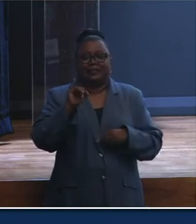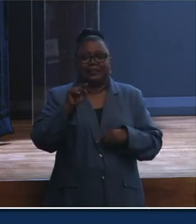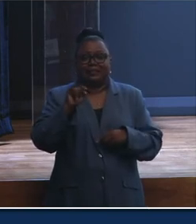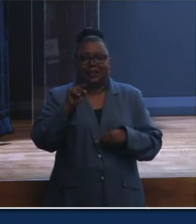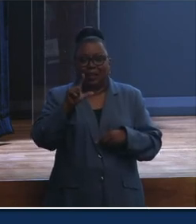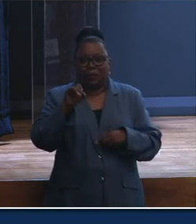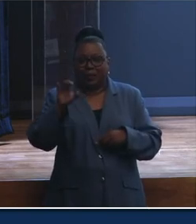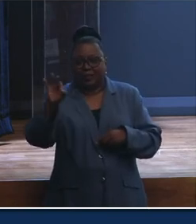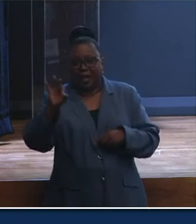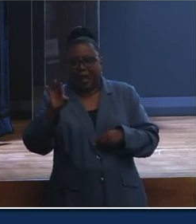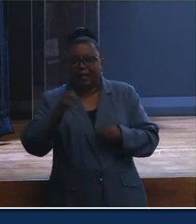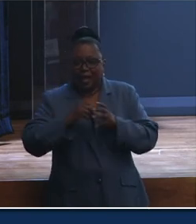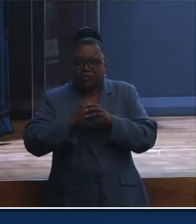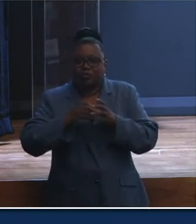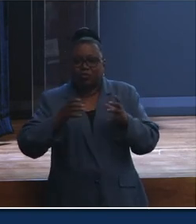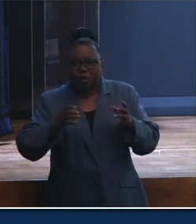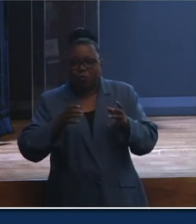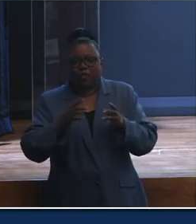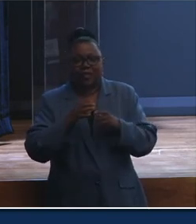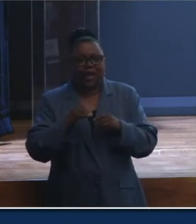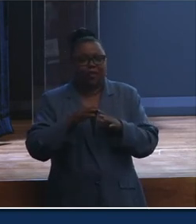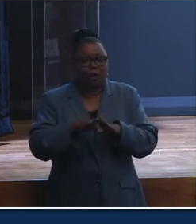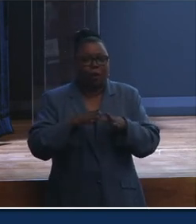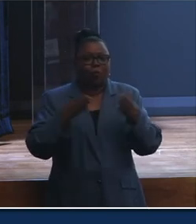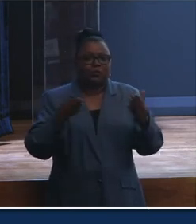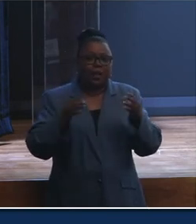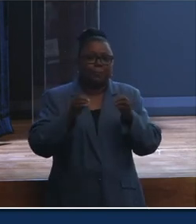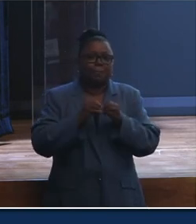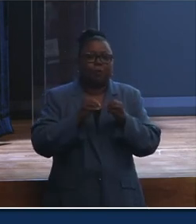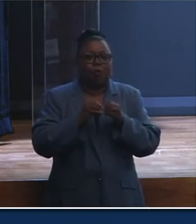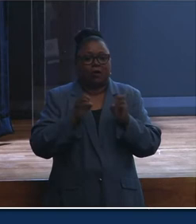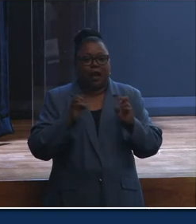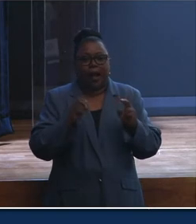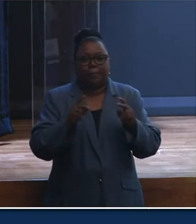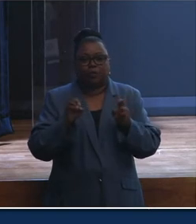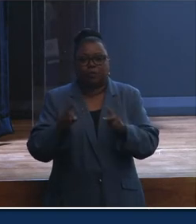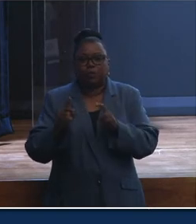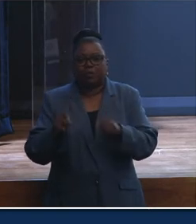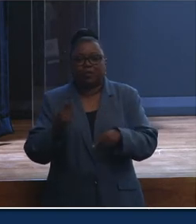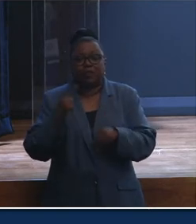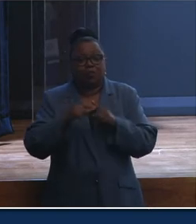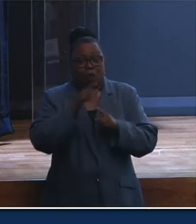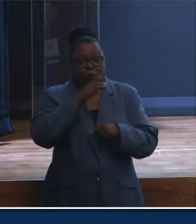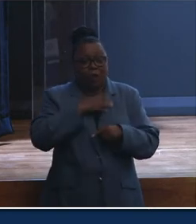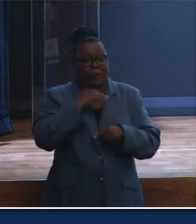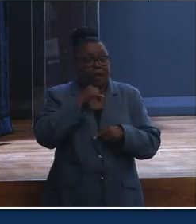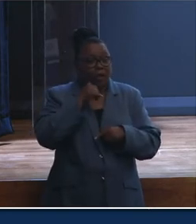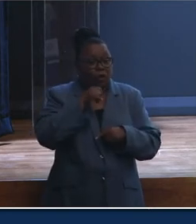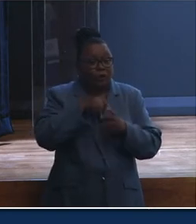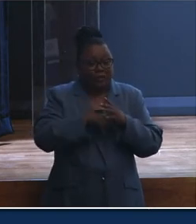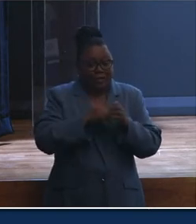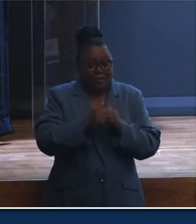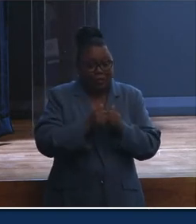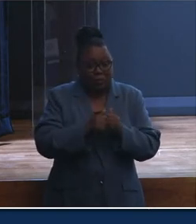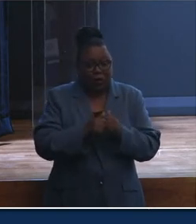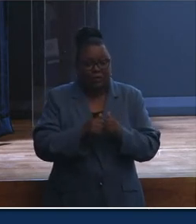resonance and growth and opens up more opportunities for women and girls in